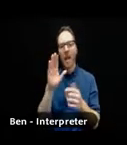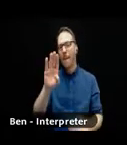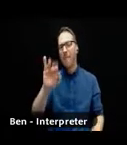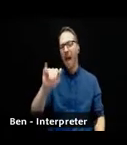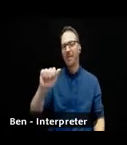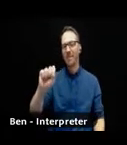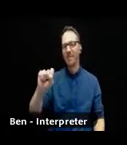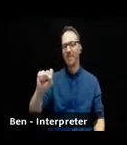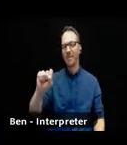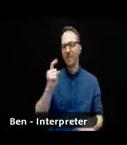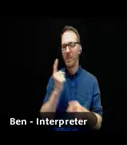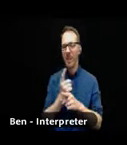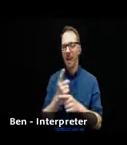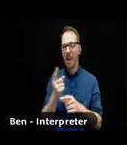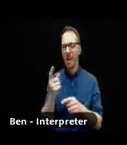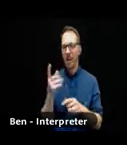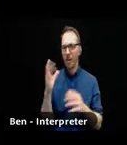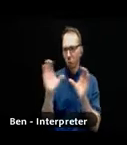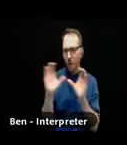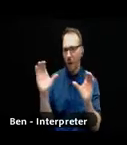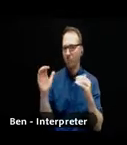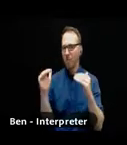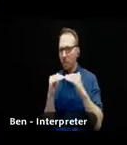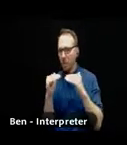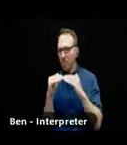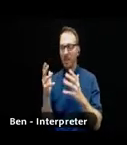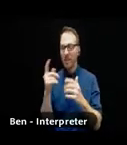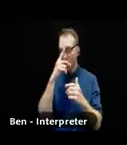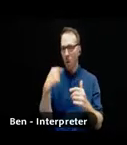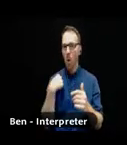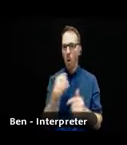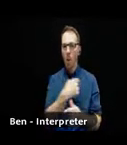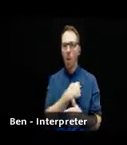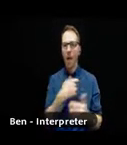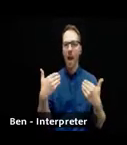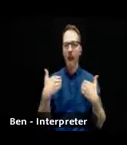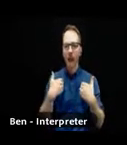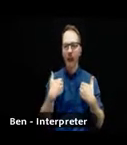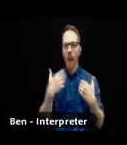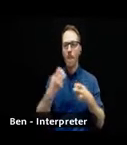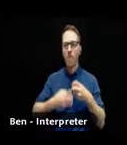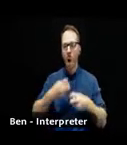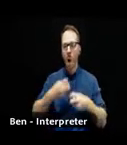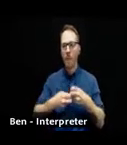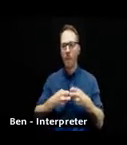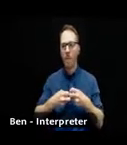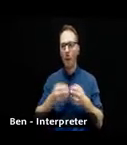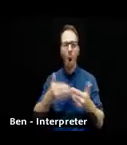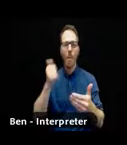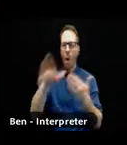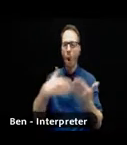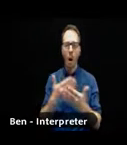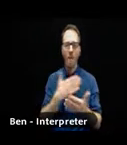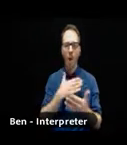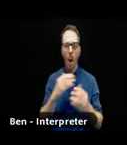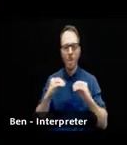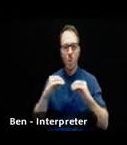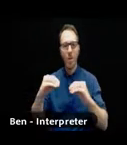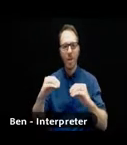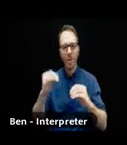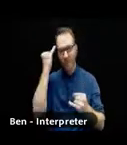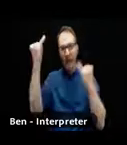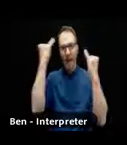So we want to make sure that it's not, we had a problem in almost all of our movements to make